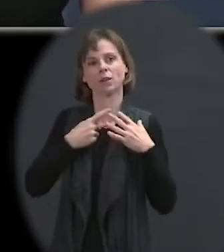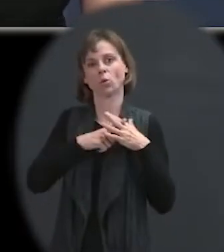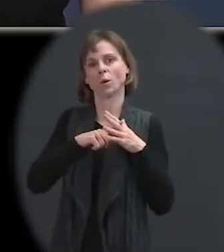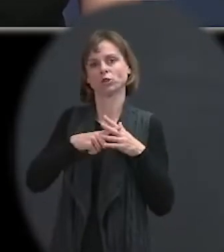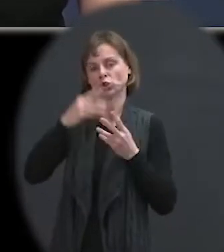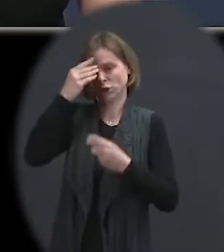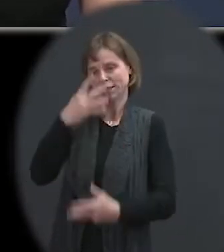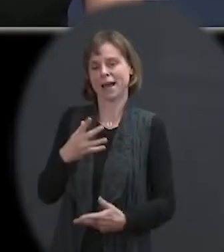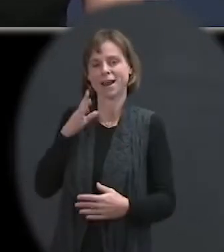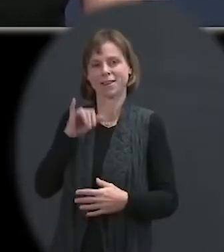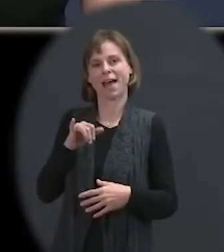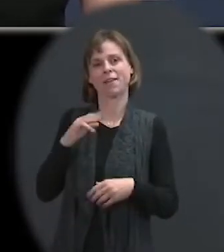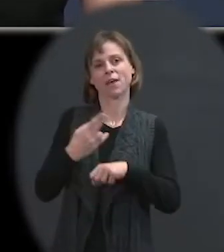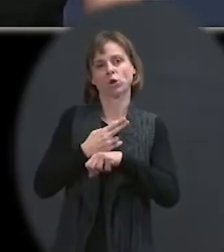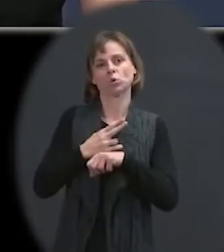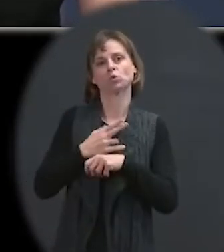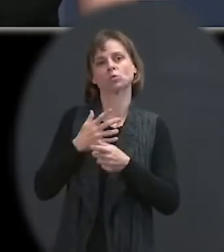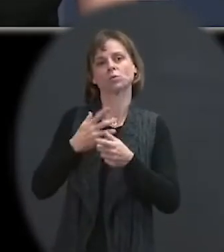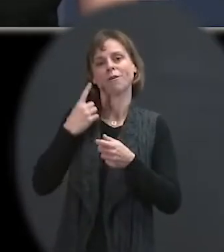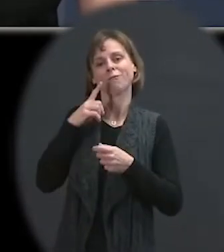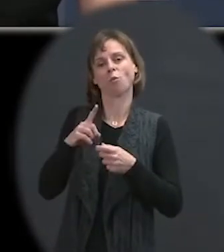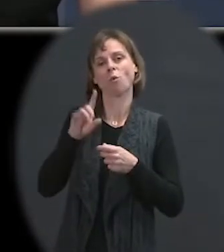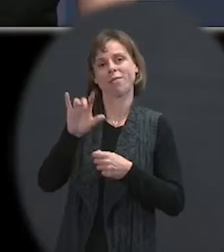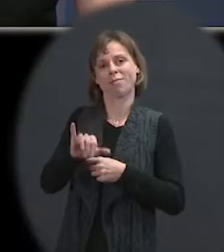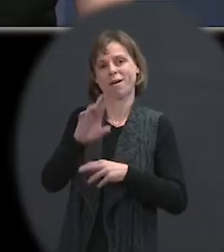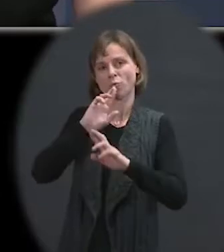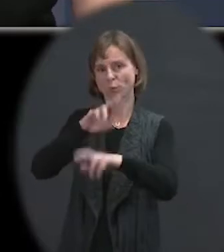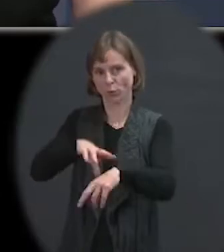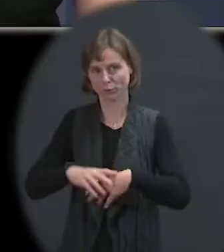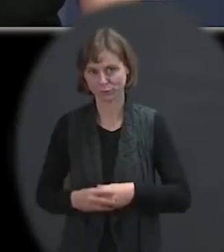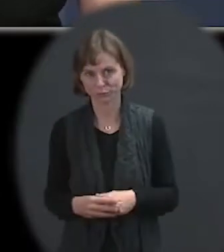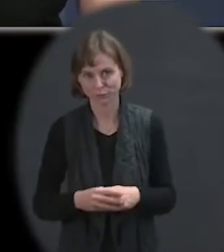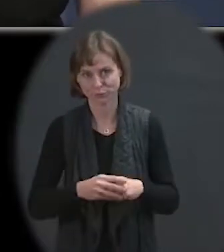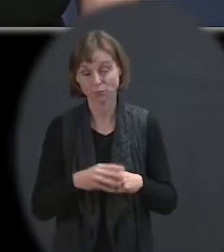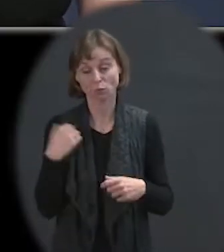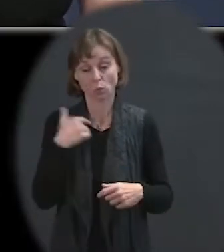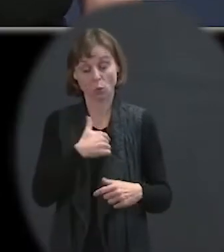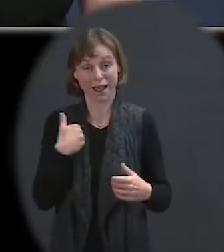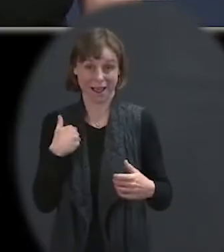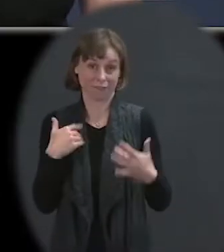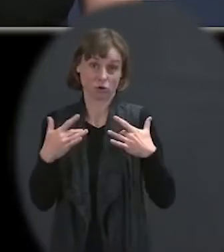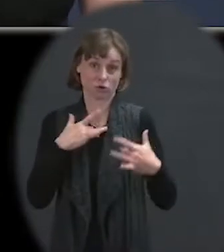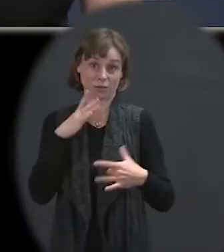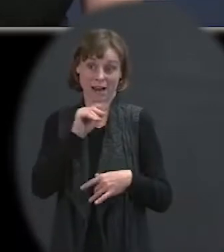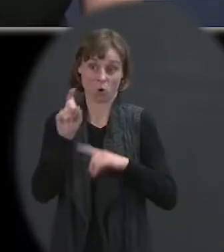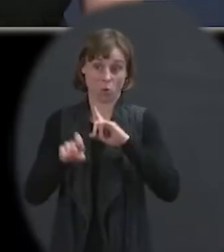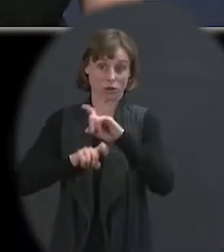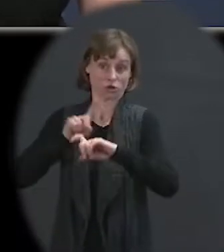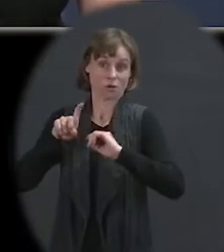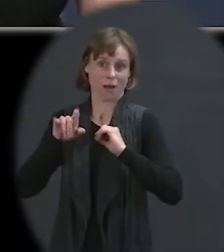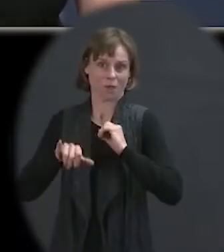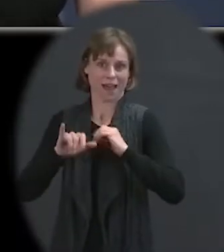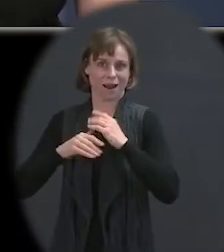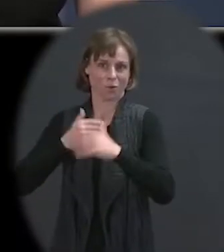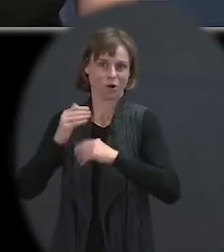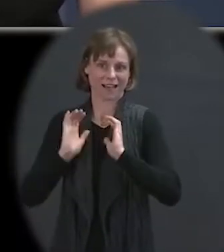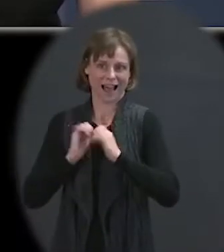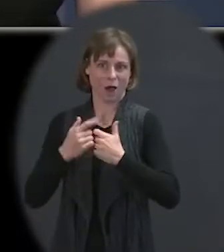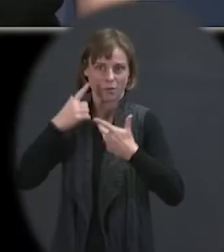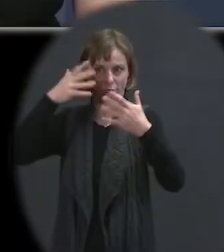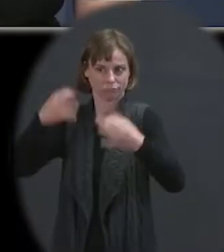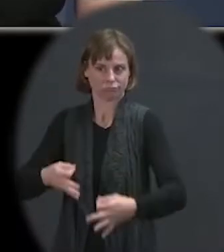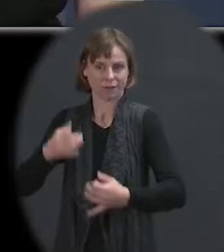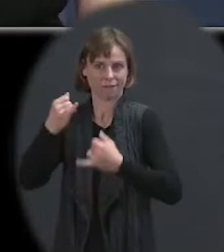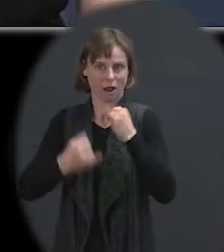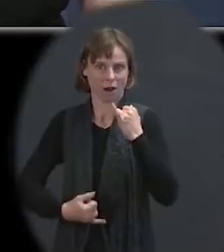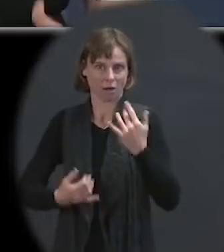report has been based on, and we have concerns and questions about the process used to reach the final conclusions.